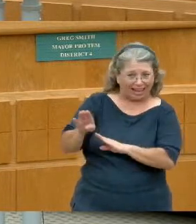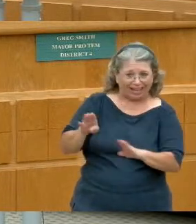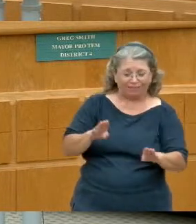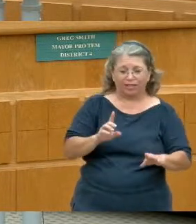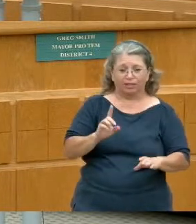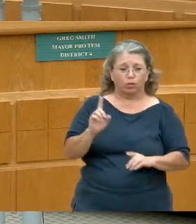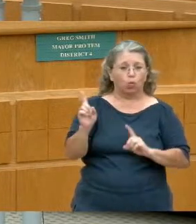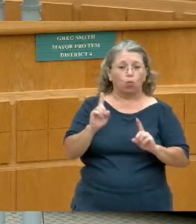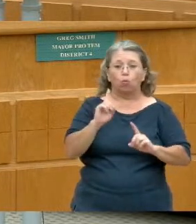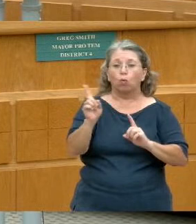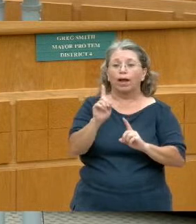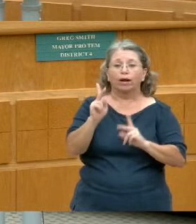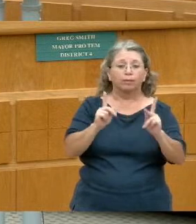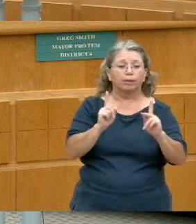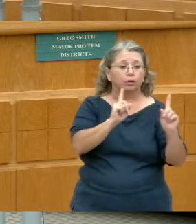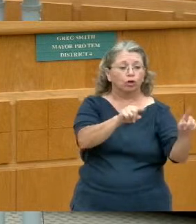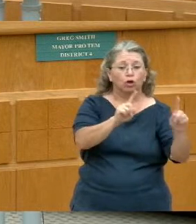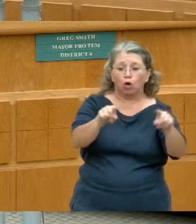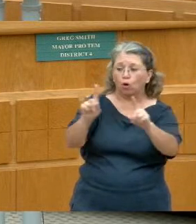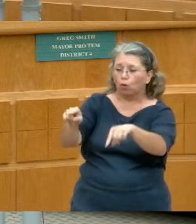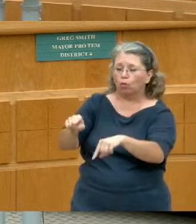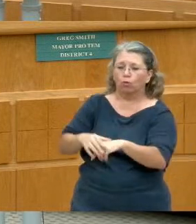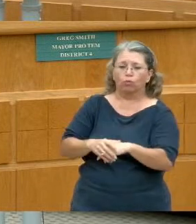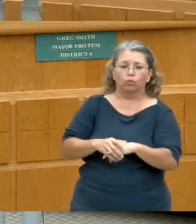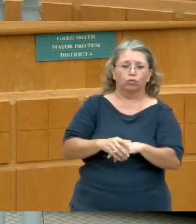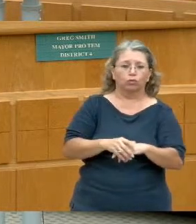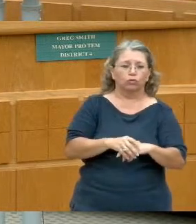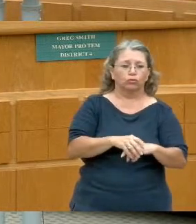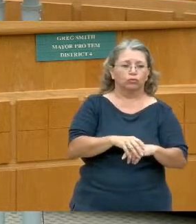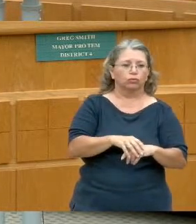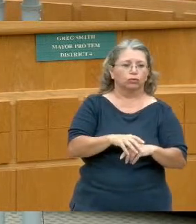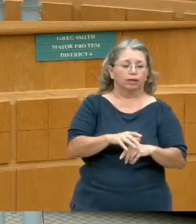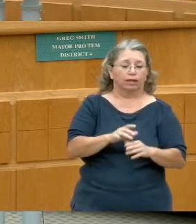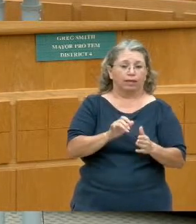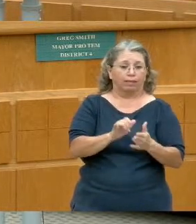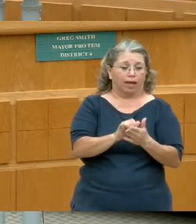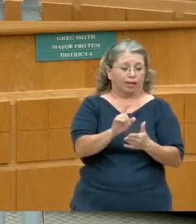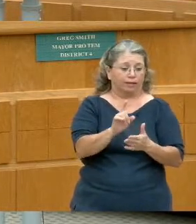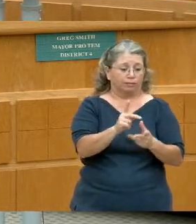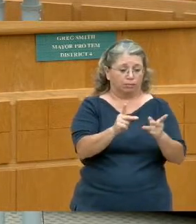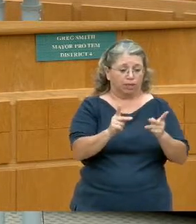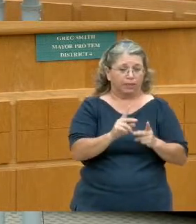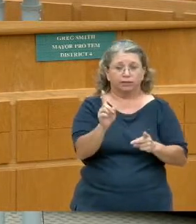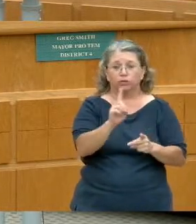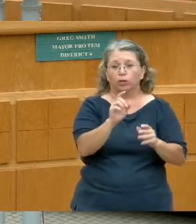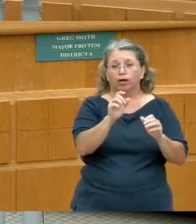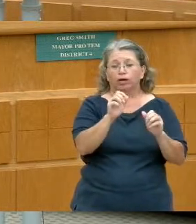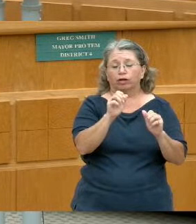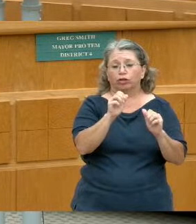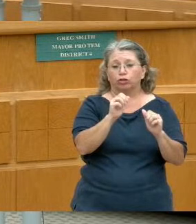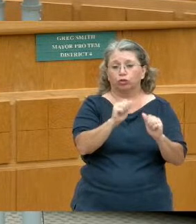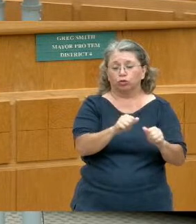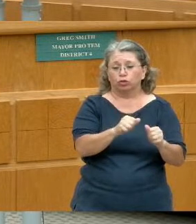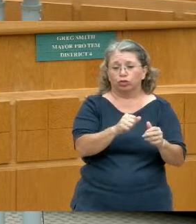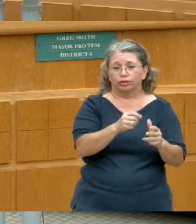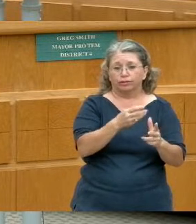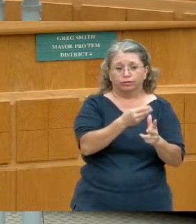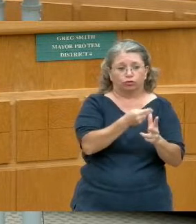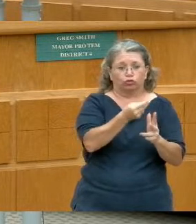into situations where we might transmit the virus, where we don't have to, like at bars. You don't have to go to a